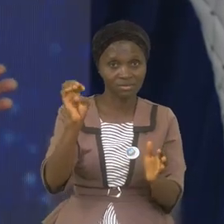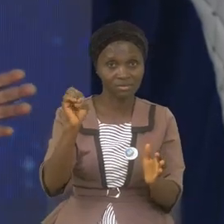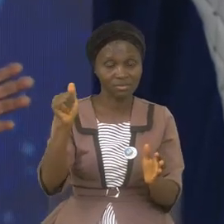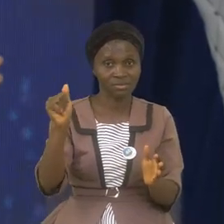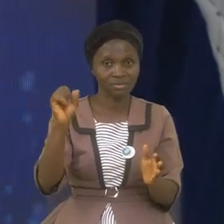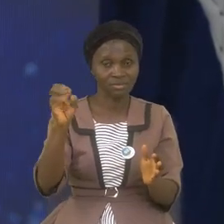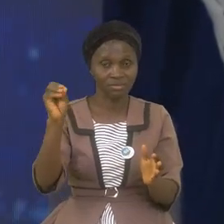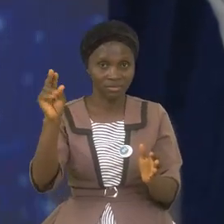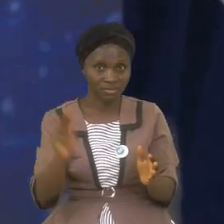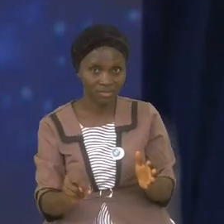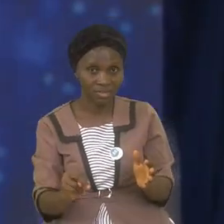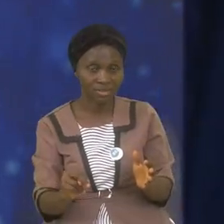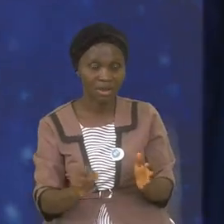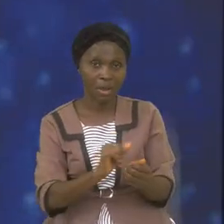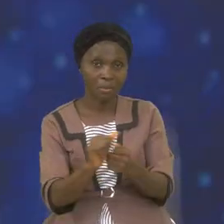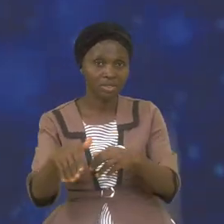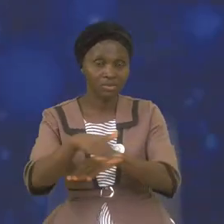him, season